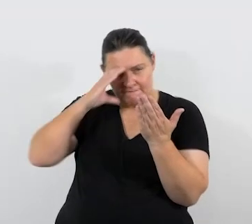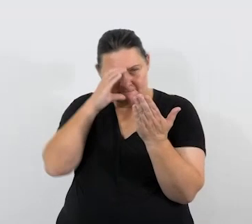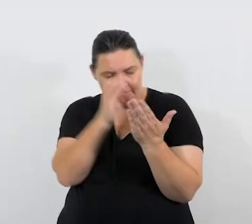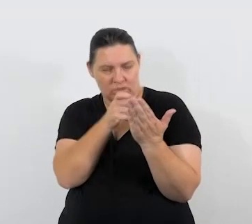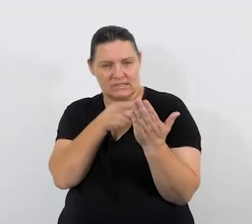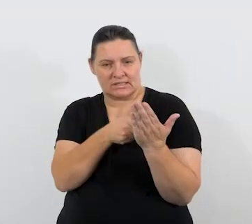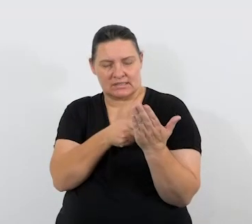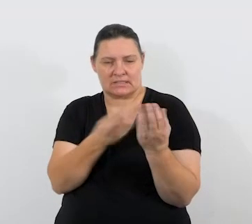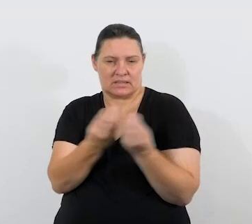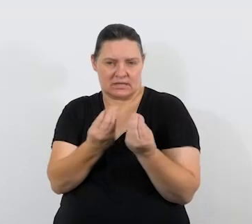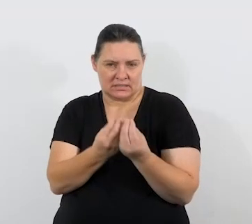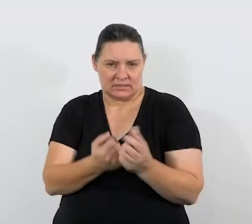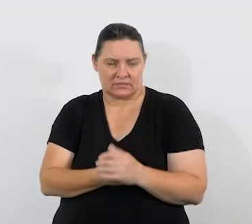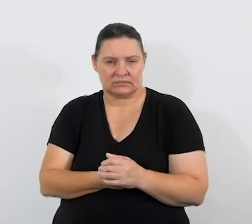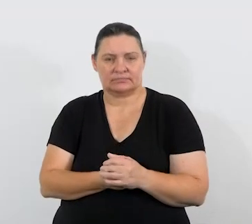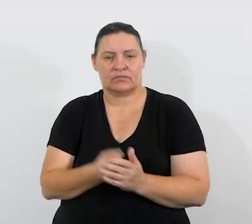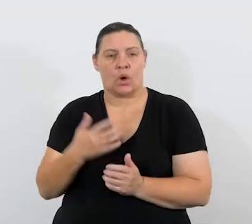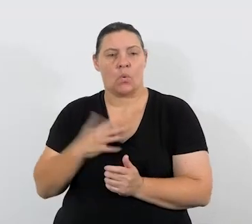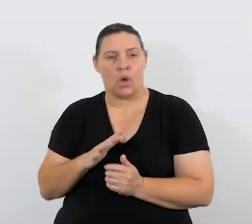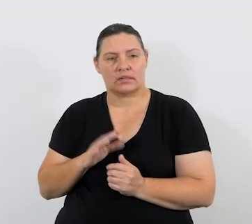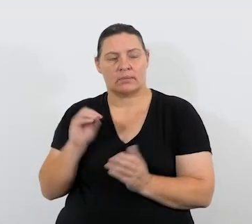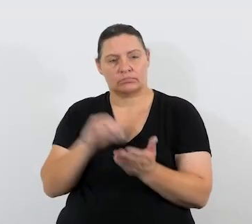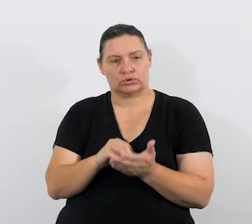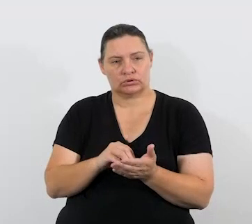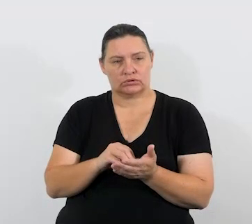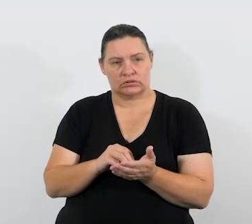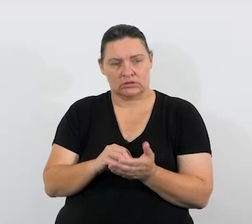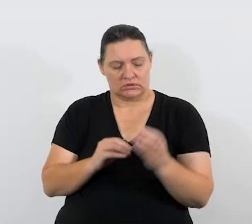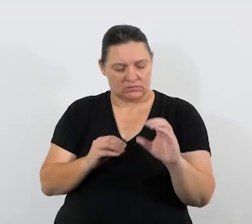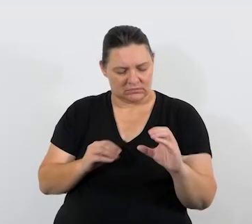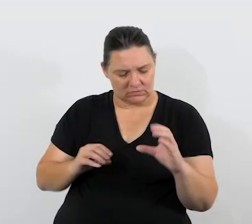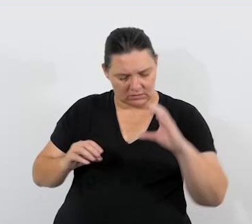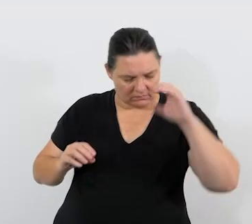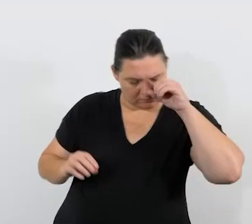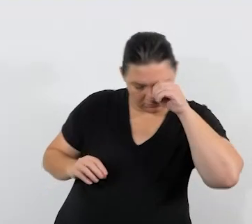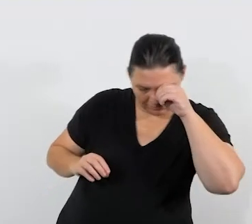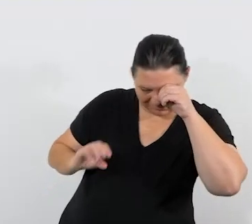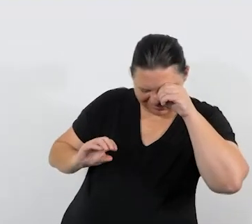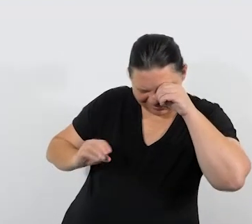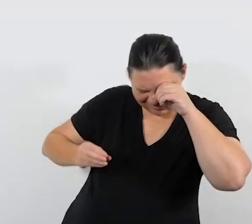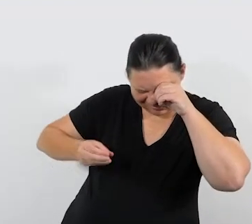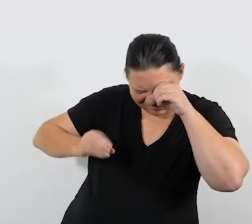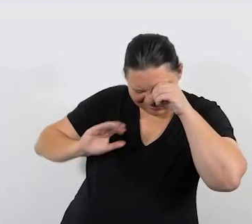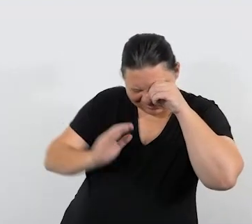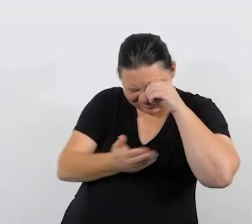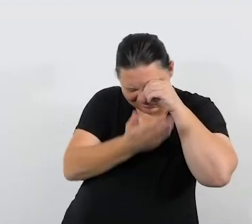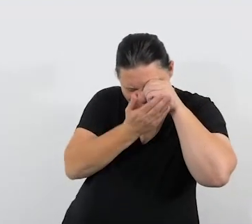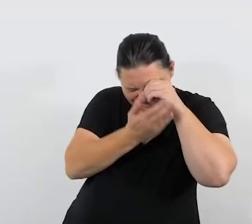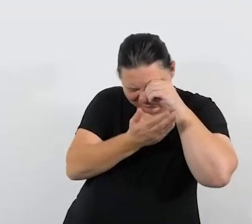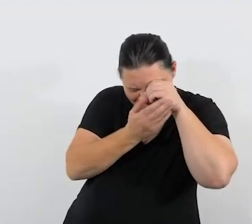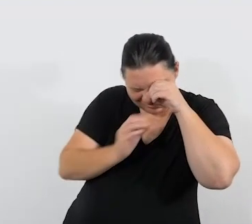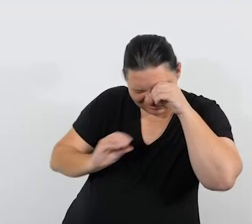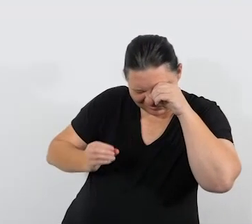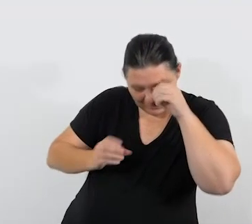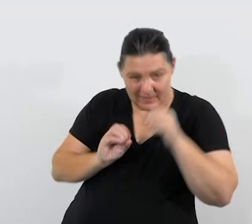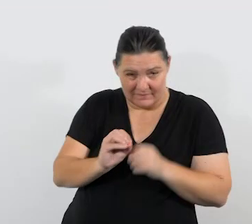focus of the object. So if you want to put the object in focus initially, that's the first part that you need to